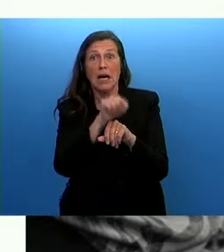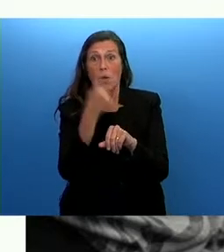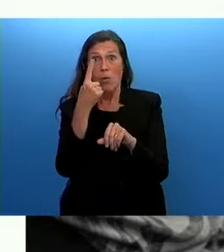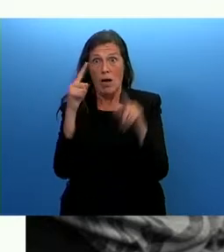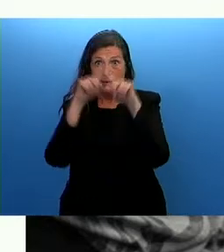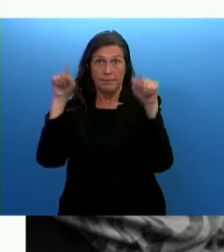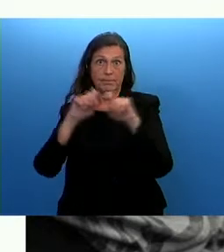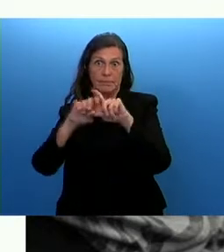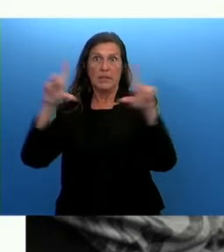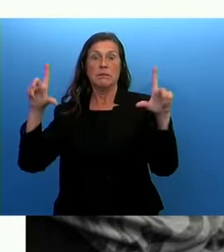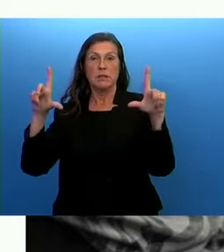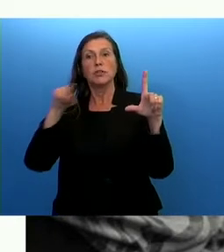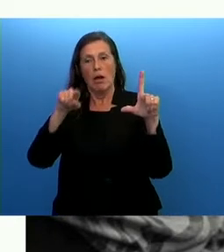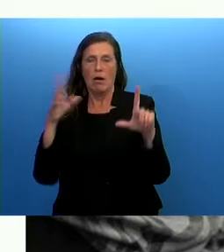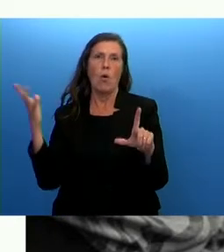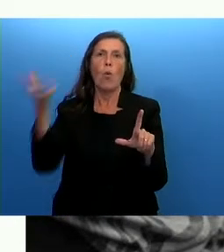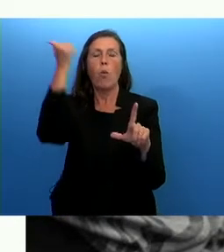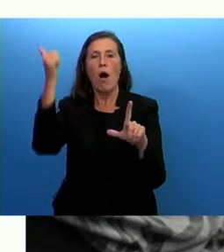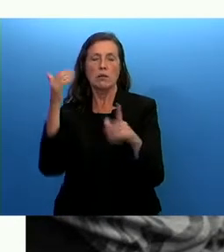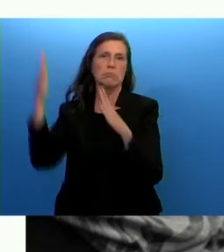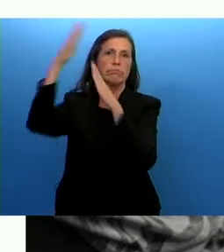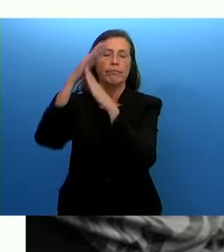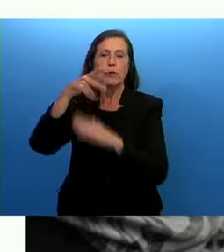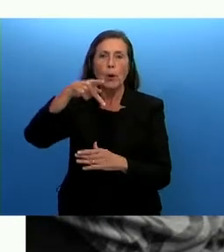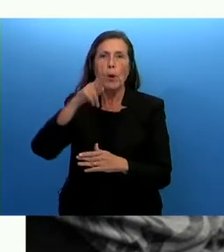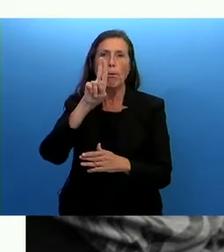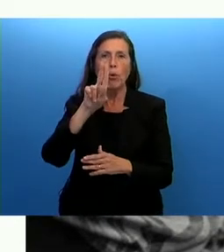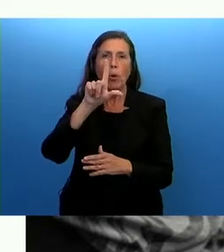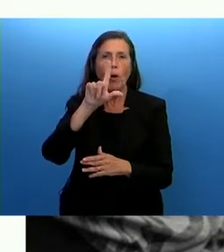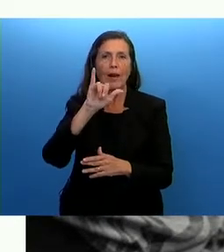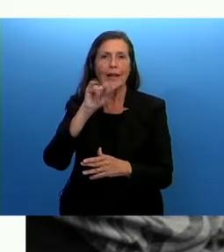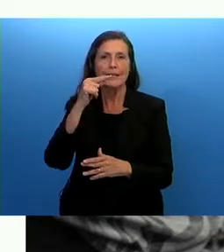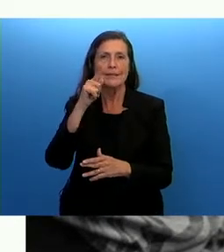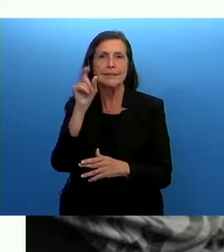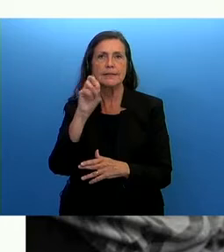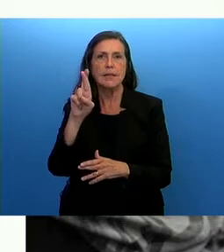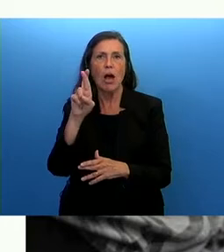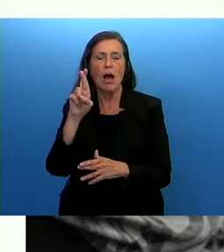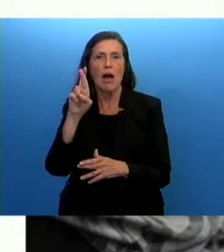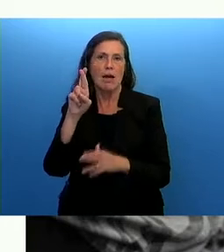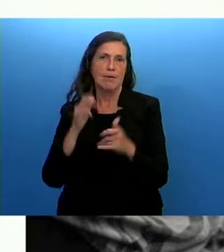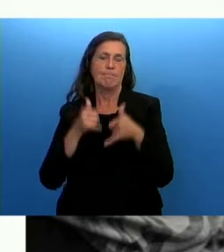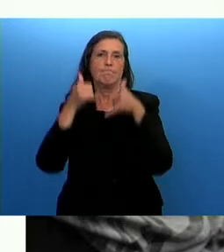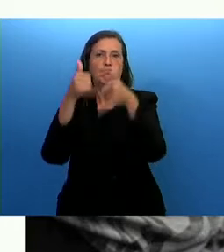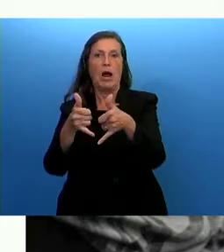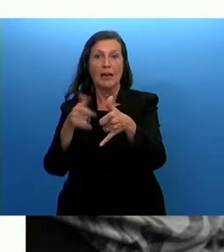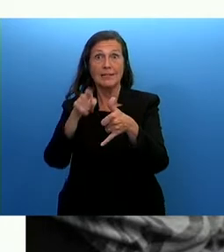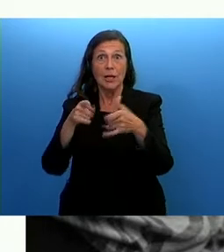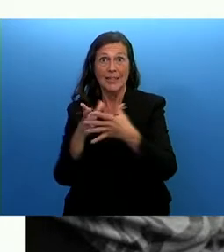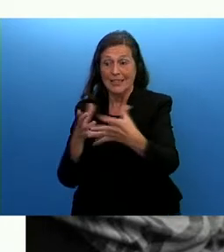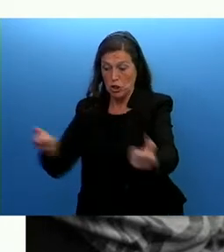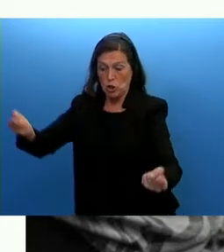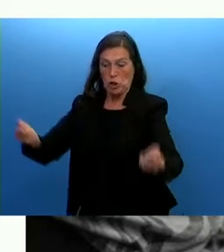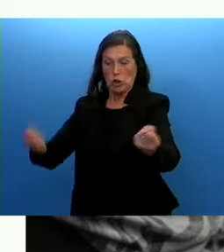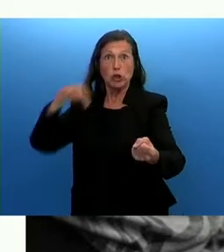the Pulitzer Prize, and it depicted an 8-year-old boy in tears climbing up the side of a truck that was distributing